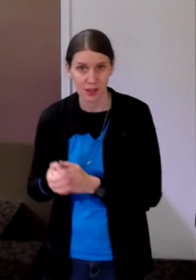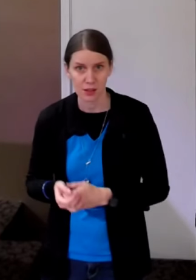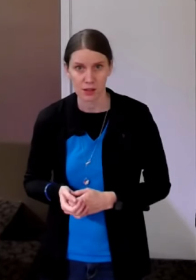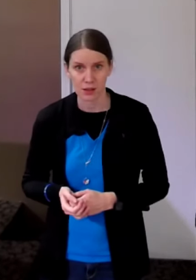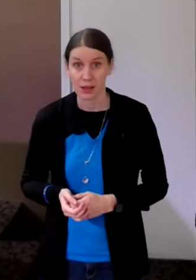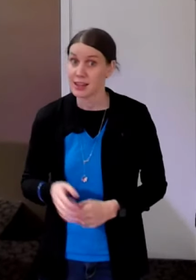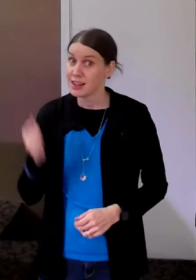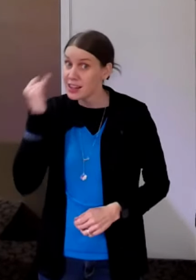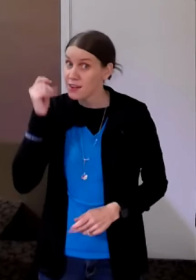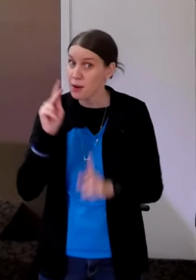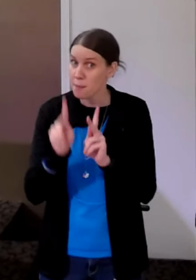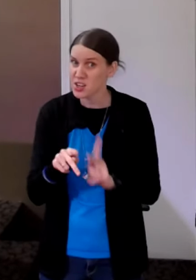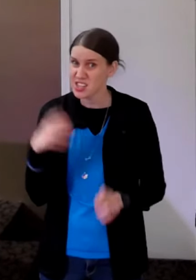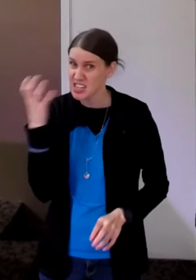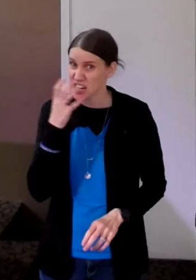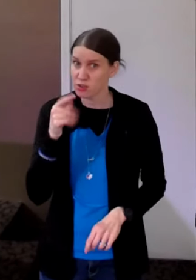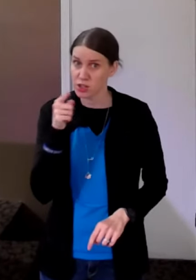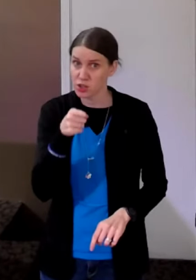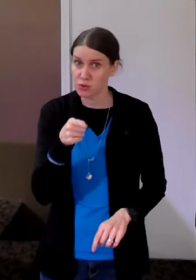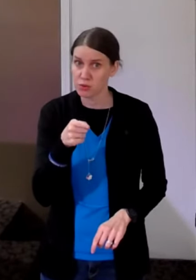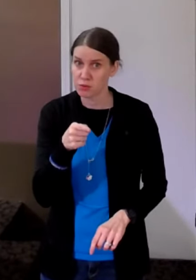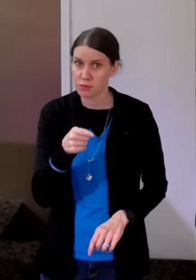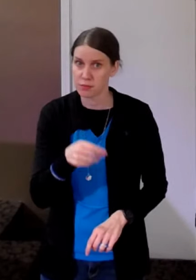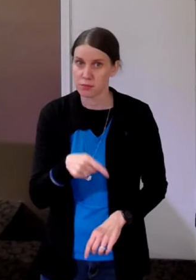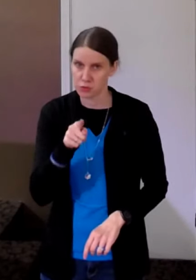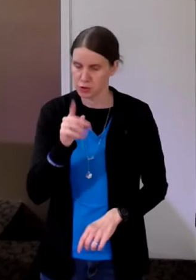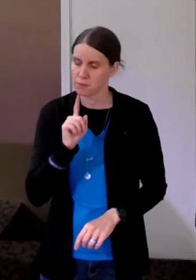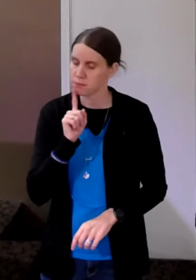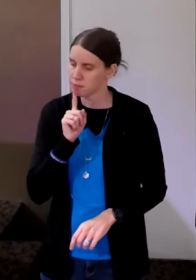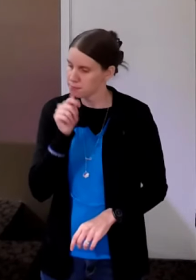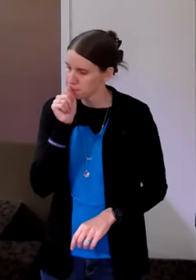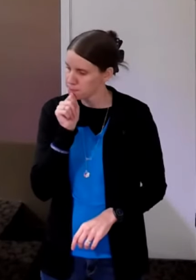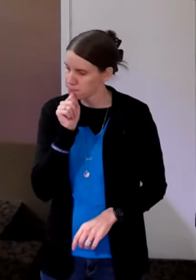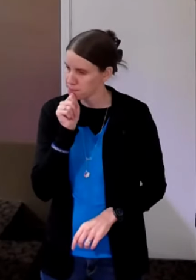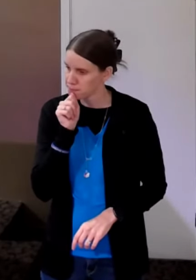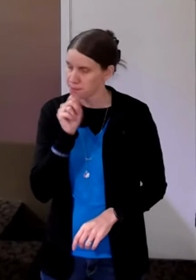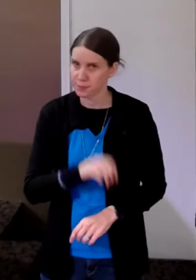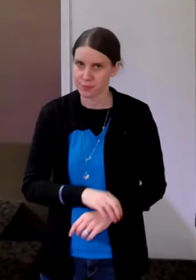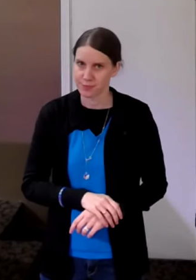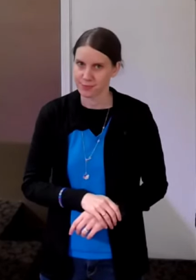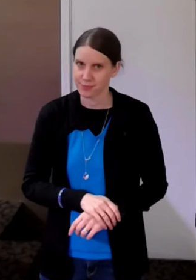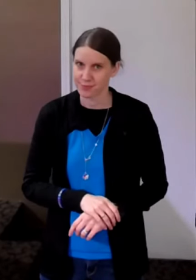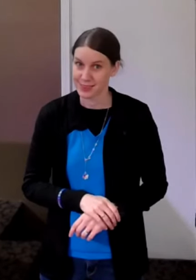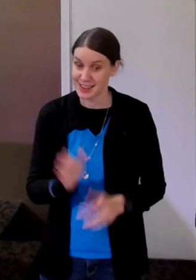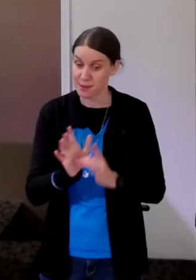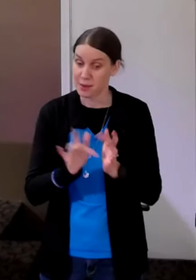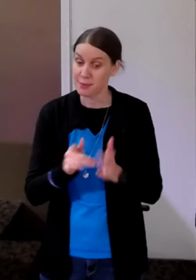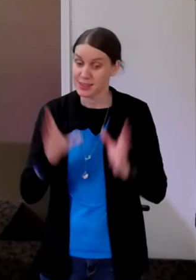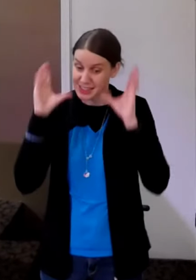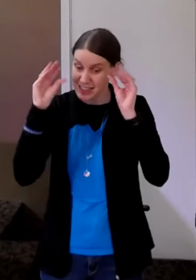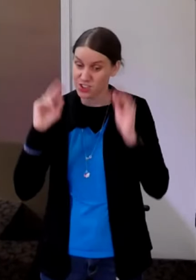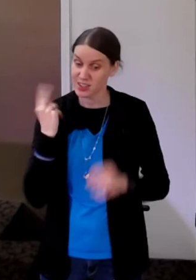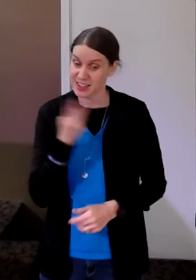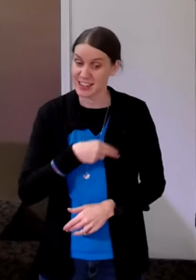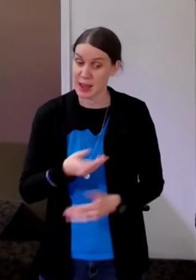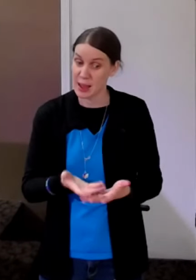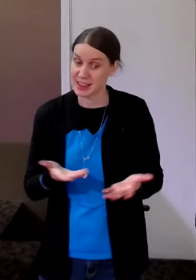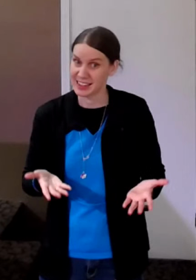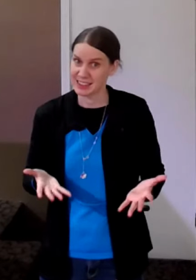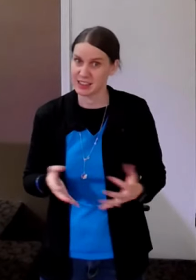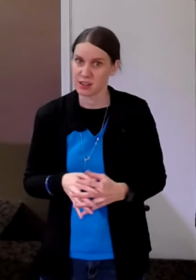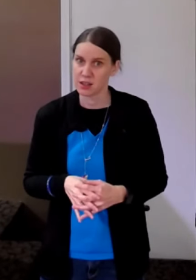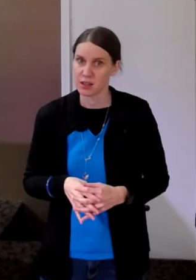Someone's angry with you, strikes you, He says, turn the other cheek. I mean, there's a whole lot of things that the Bible teaches. But